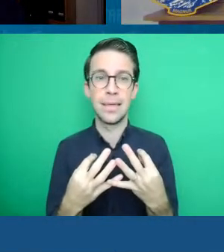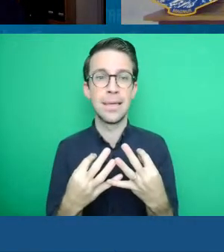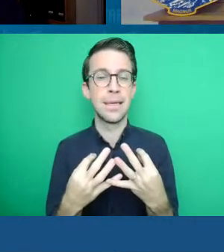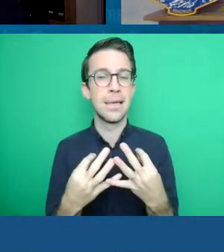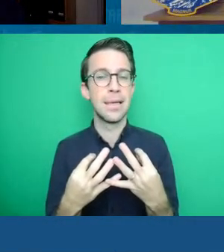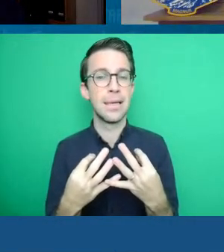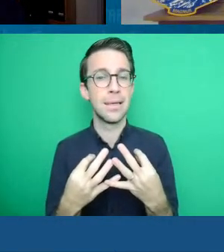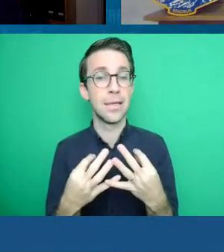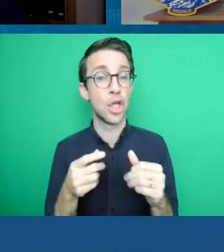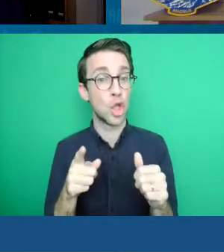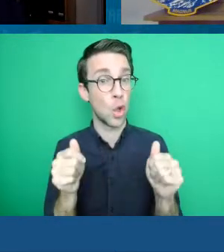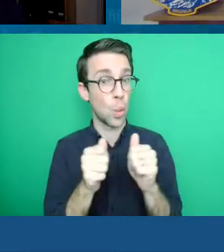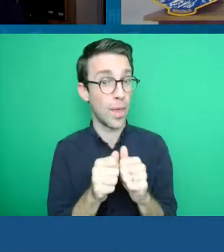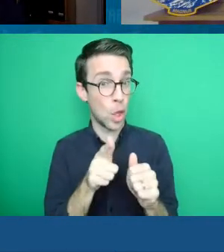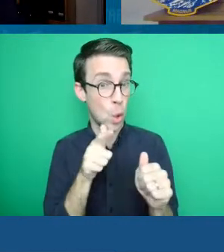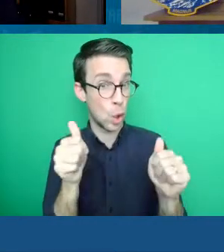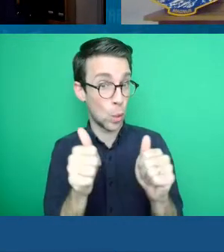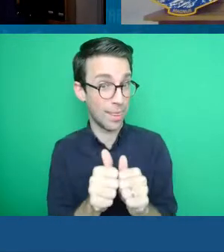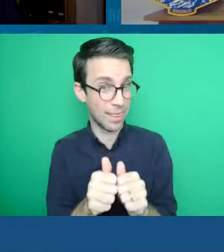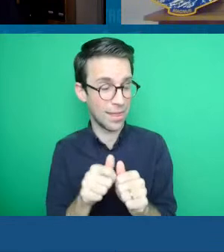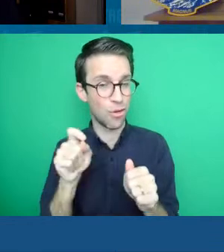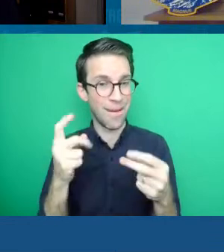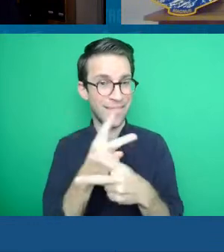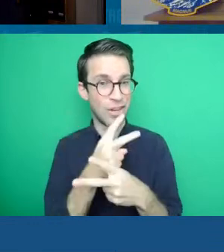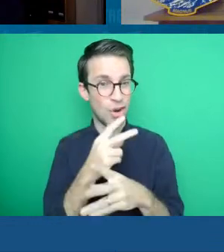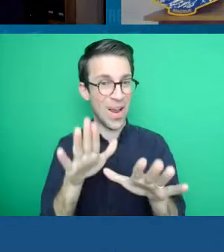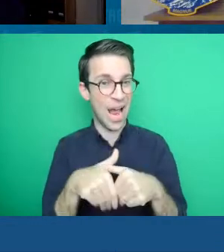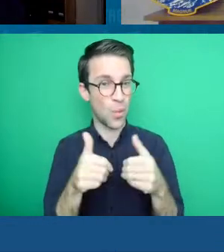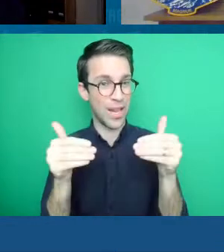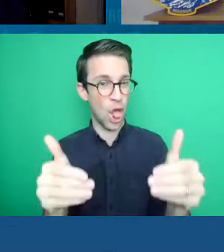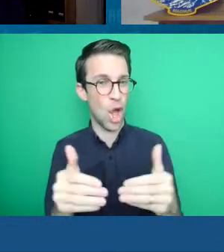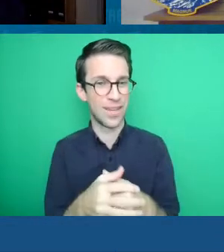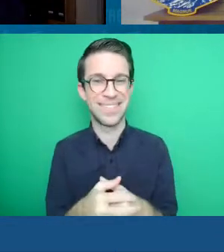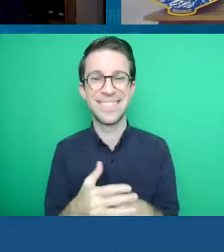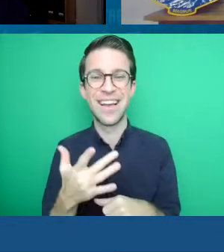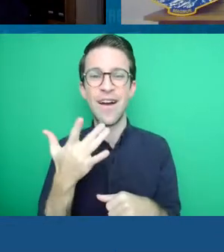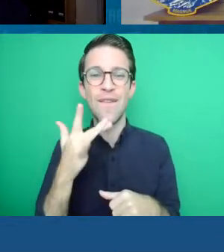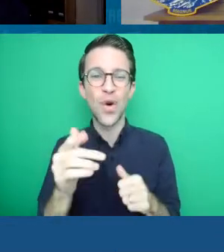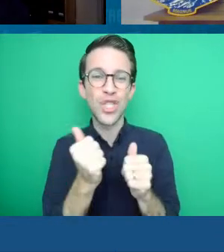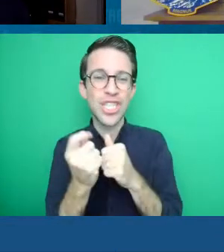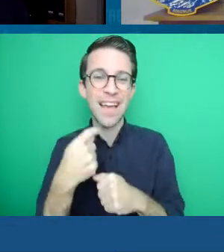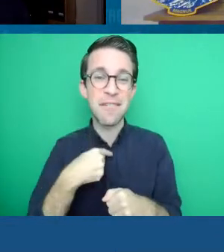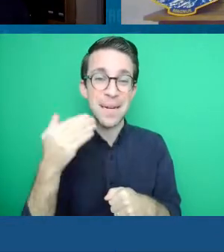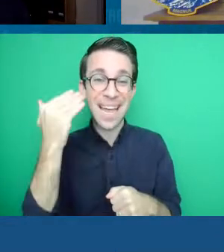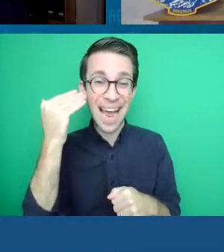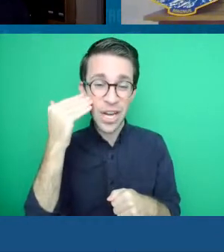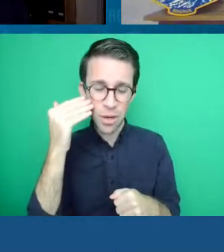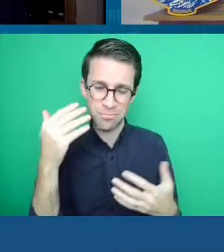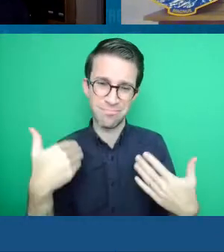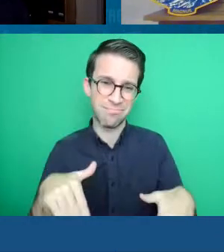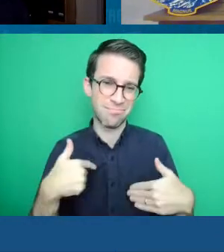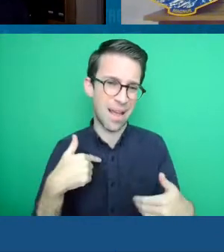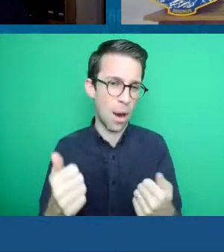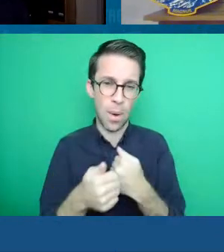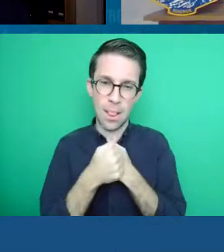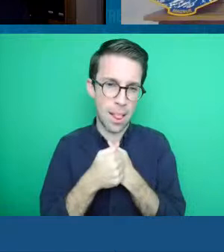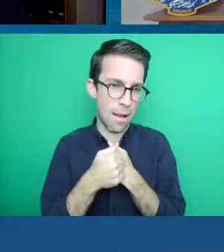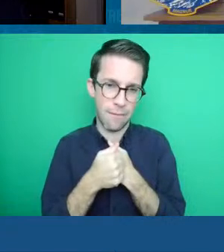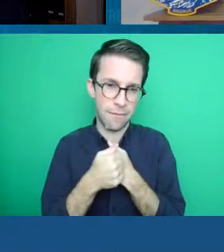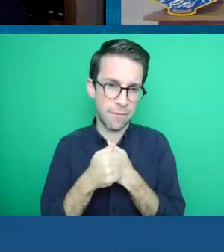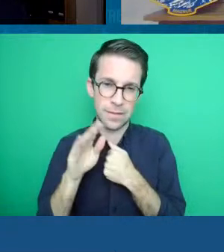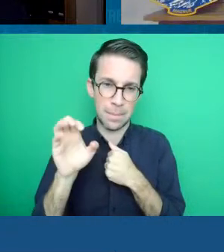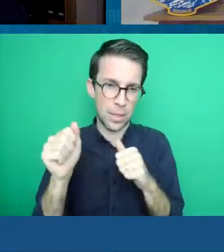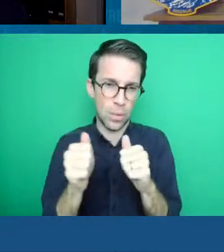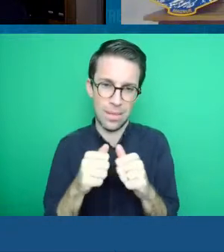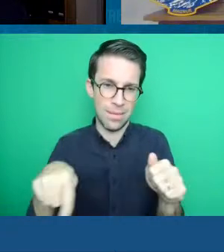are with who you are with, and you find a way to get along. Fortunately, everybody I know in the astronaut office I'd love to be in space with them because they're just great